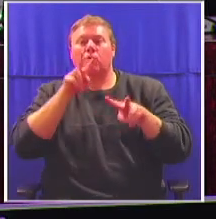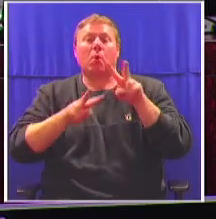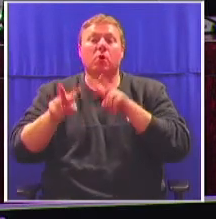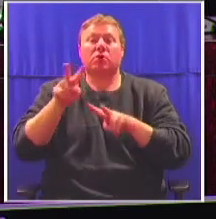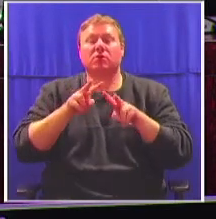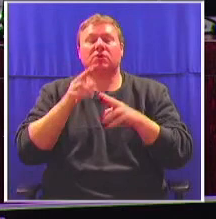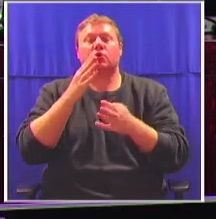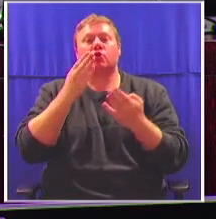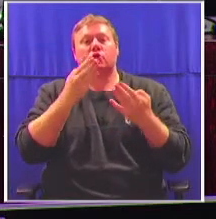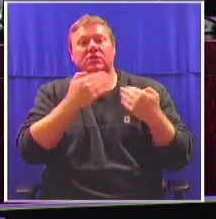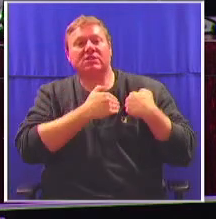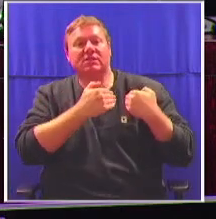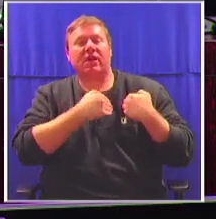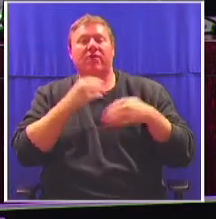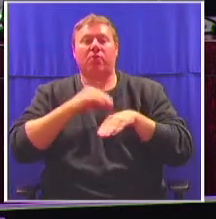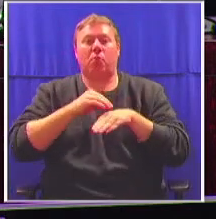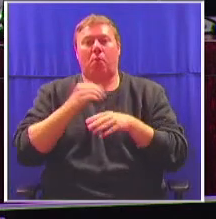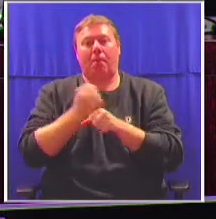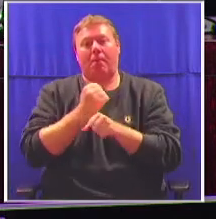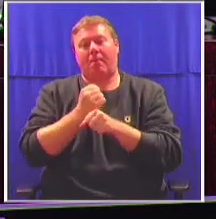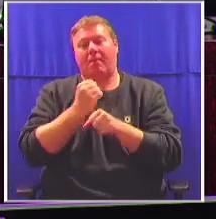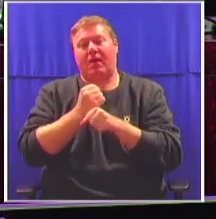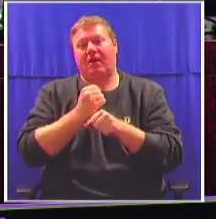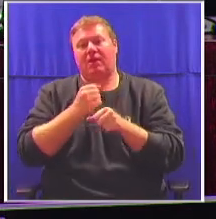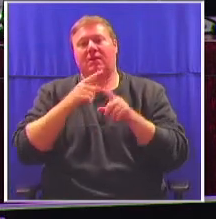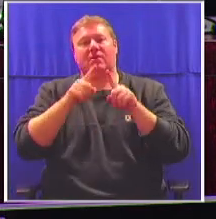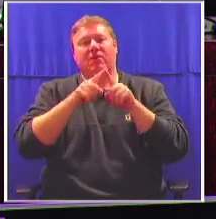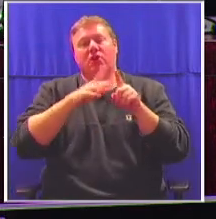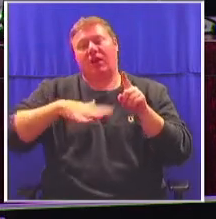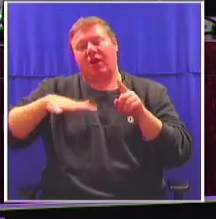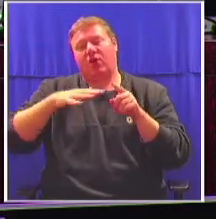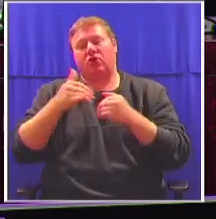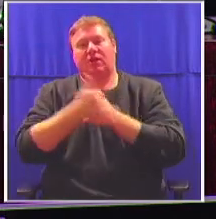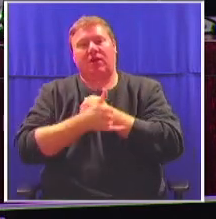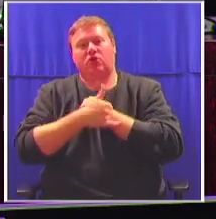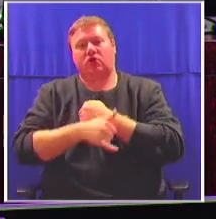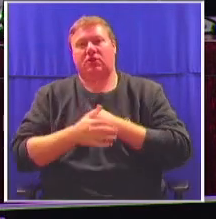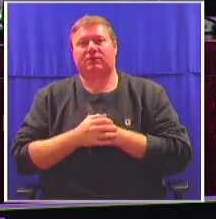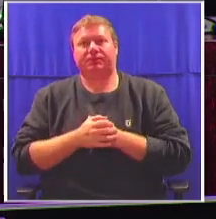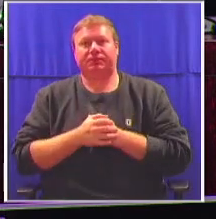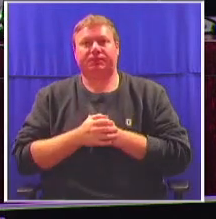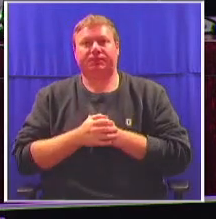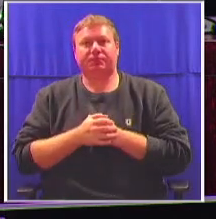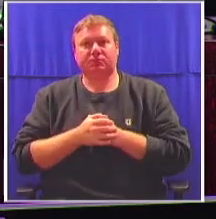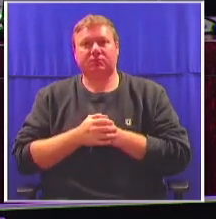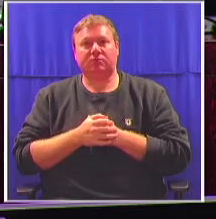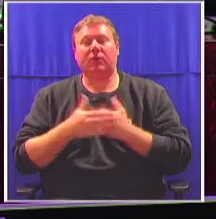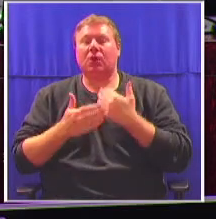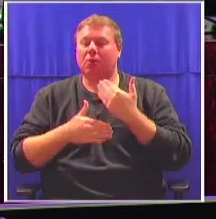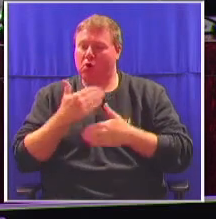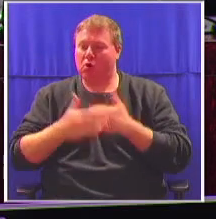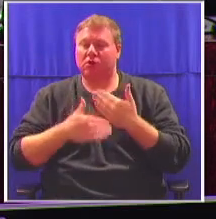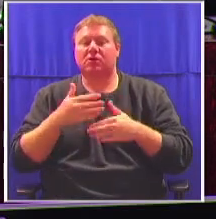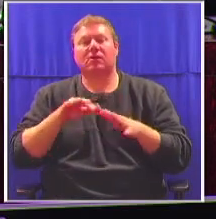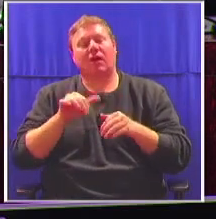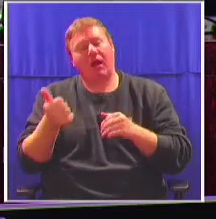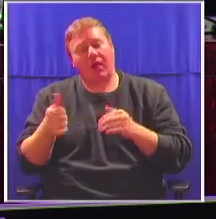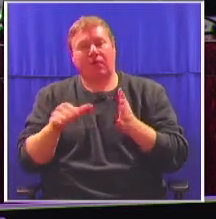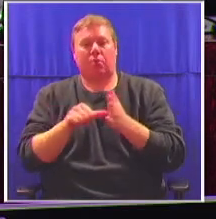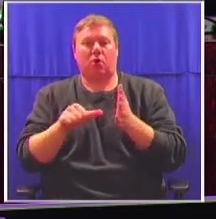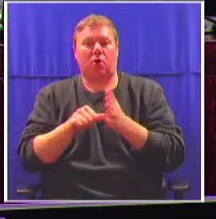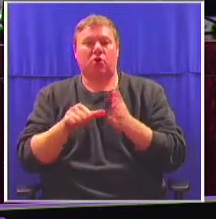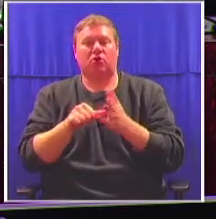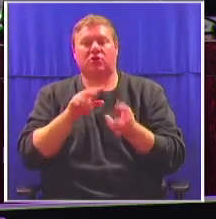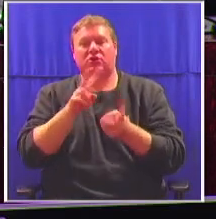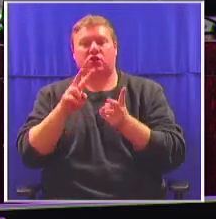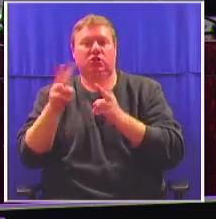various parts of the country. We are making progress on a number of other priority reforms, Madam